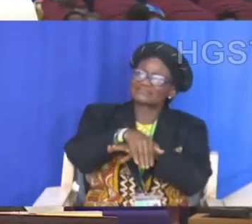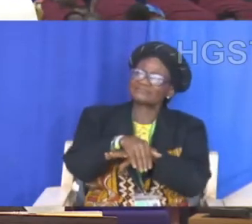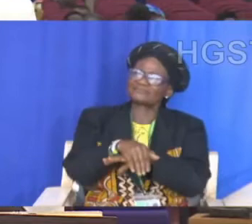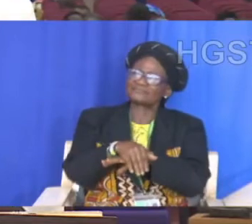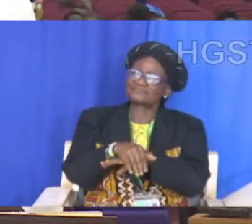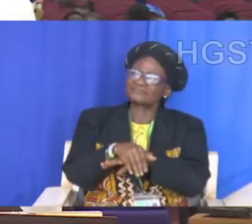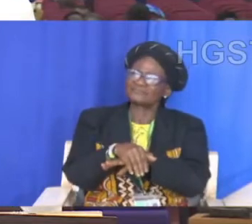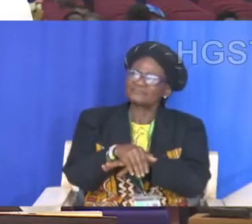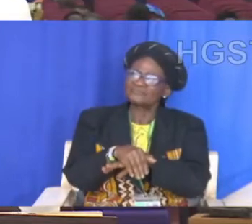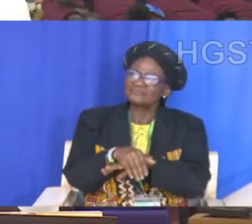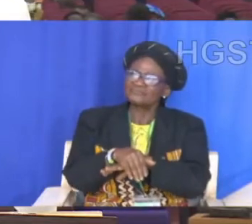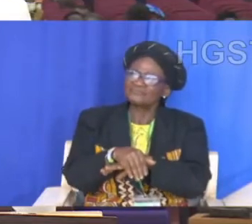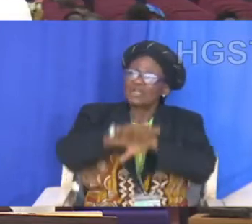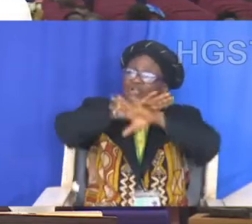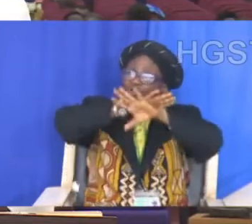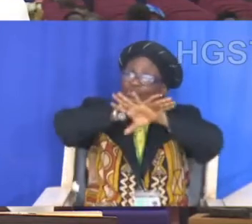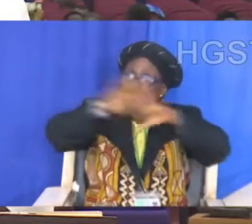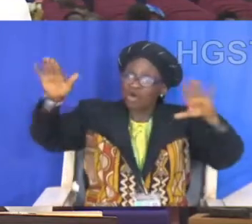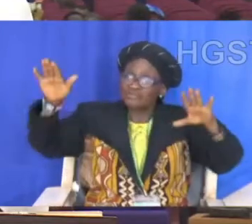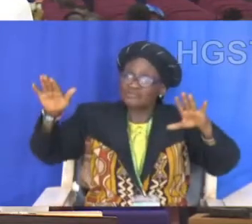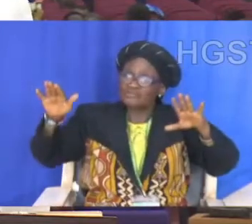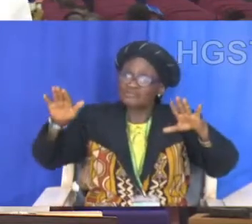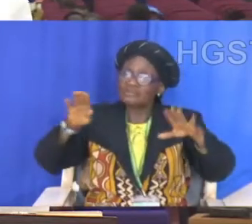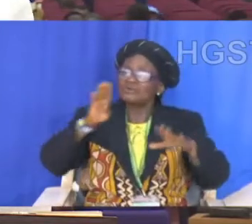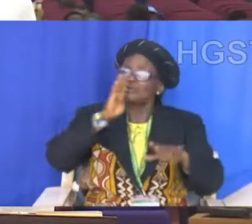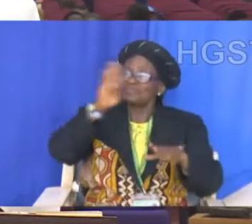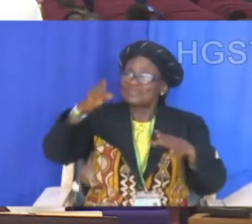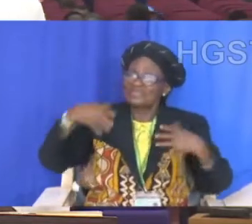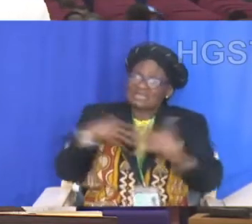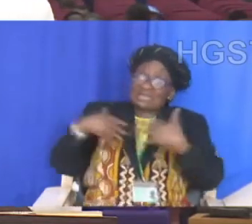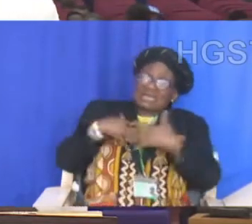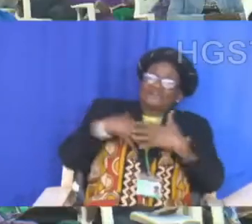Do not be afraid.